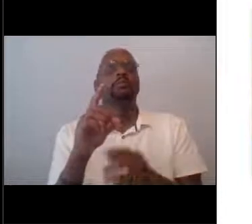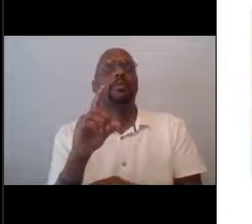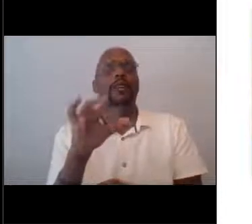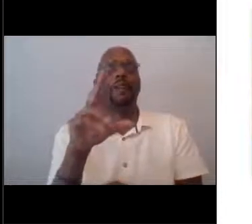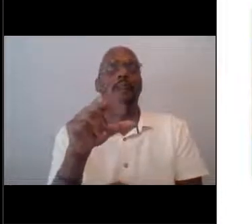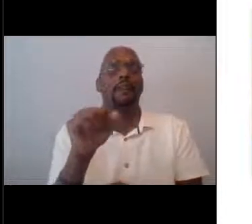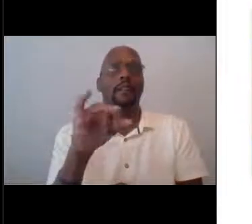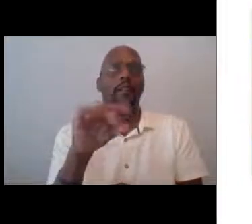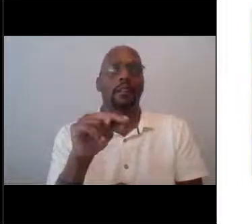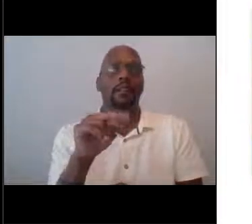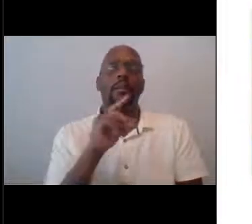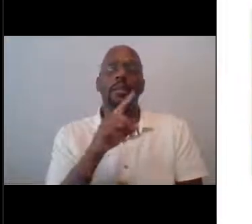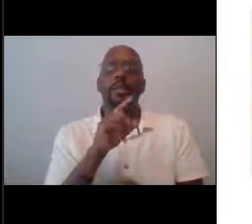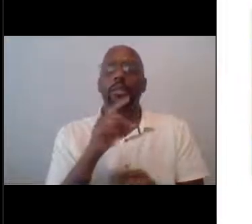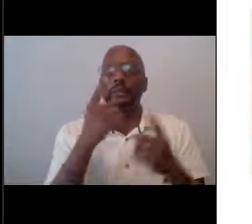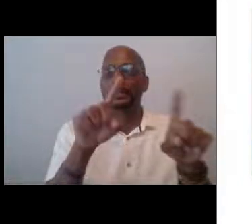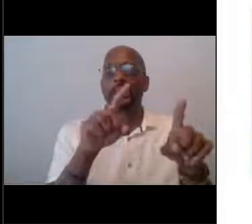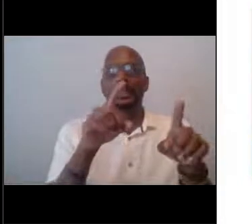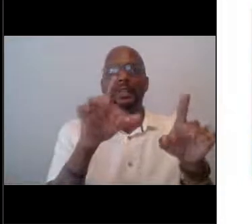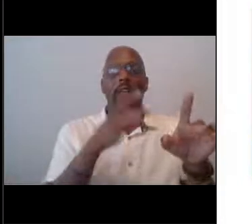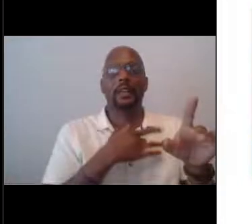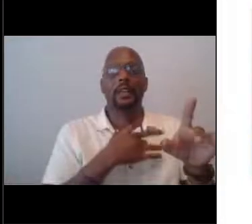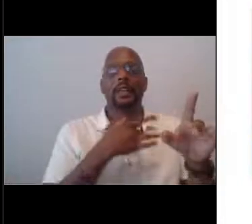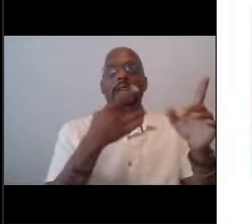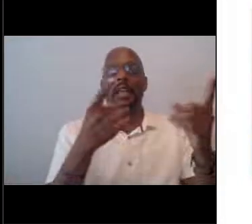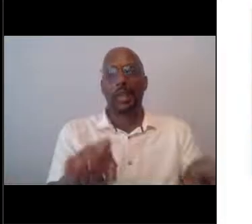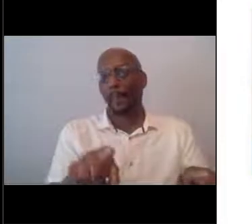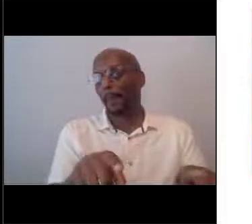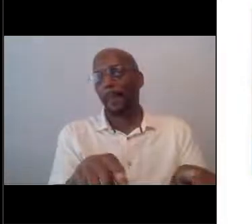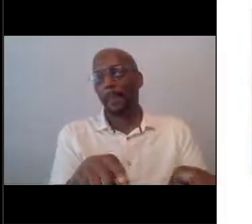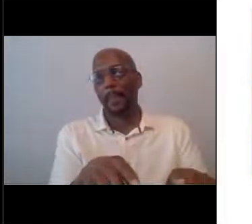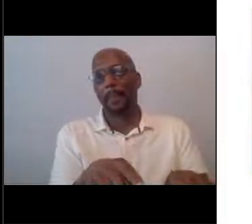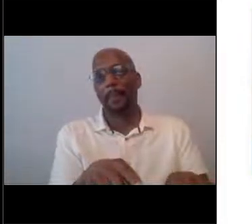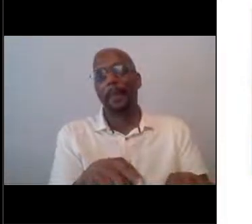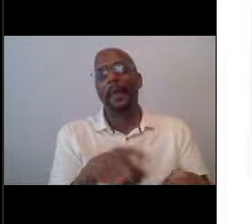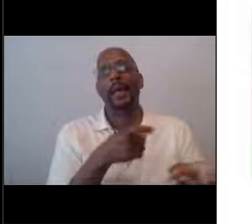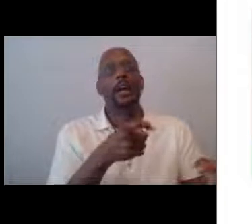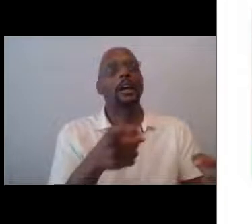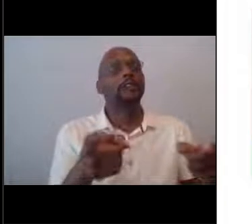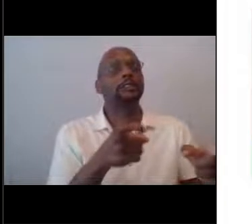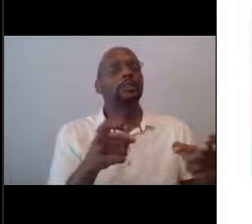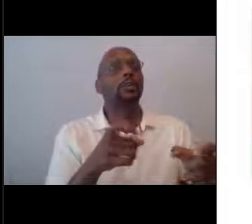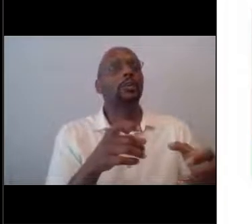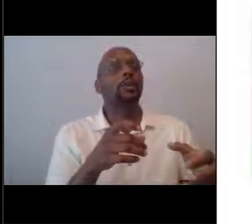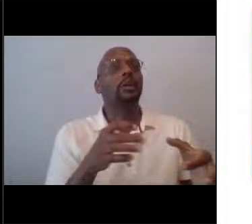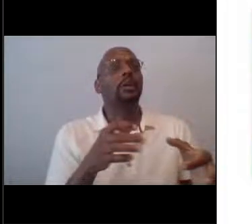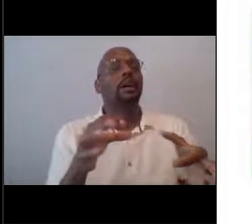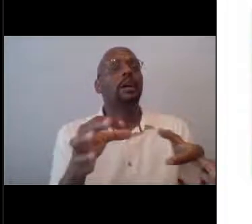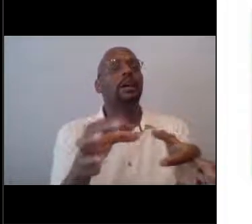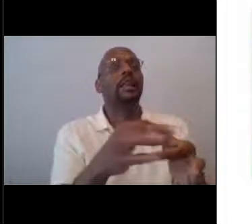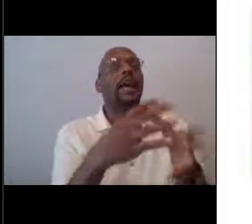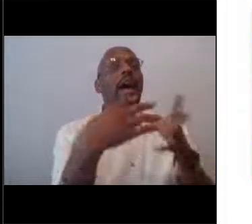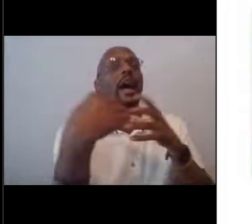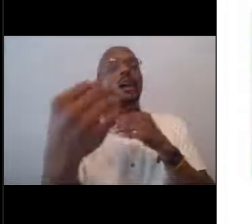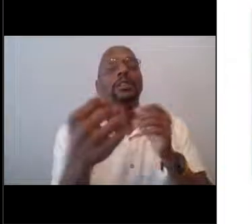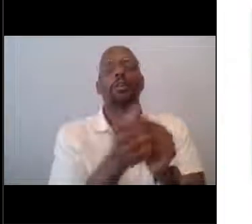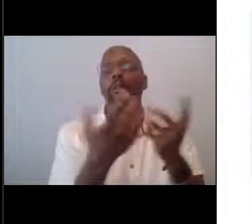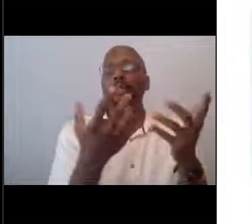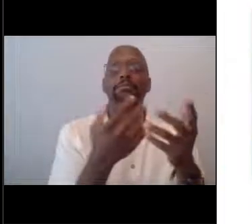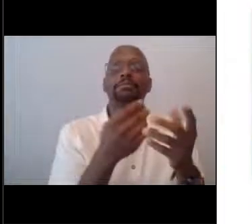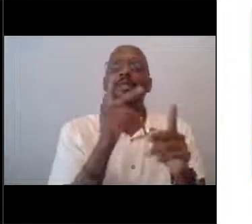ensure a successful event, and coordination externally with state and local partners to ensure maximum participation